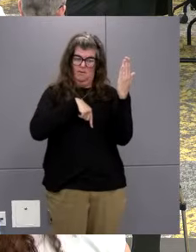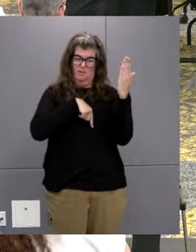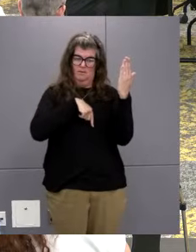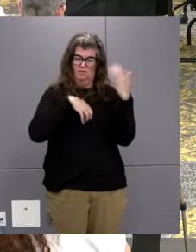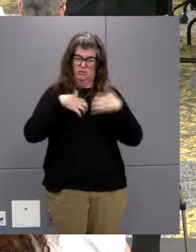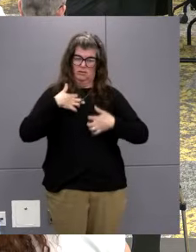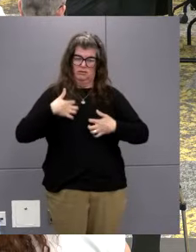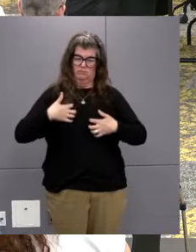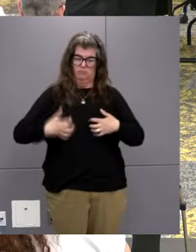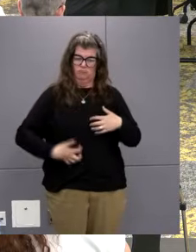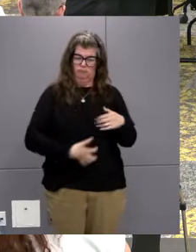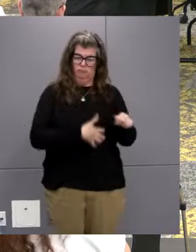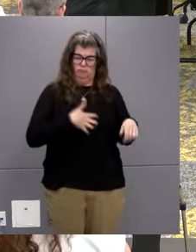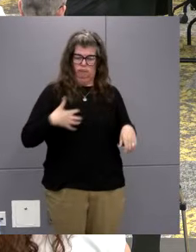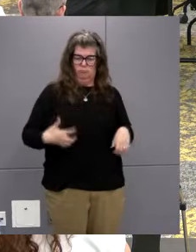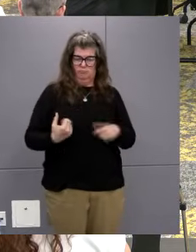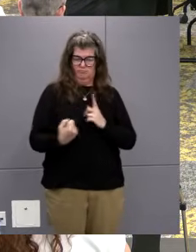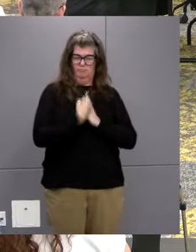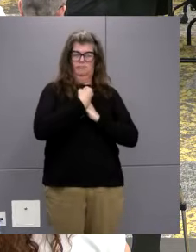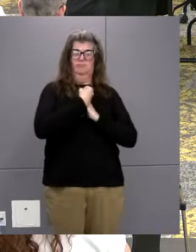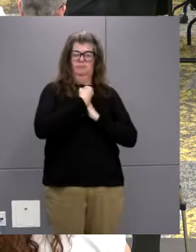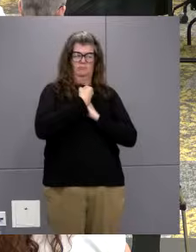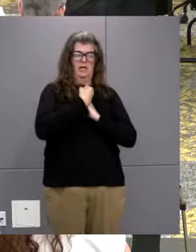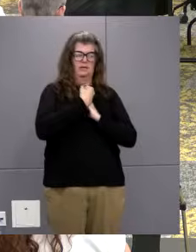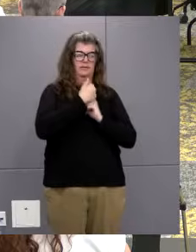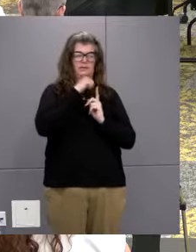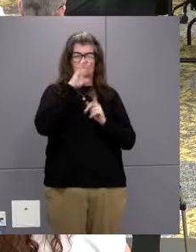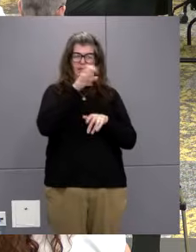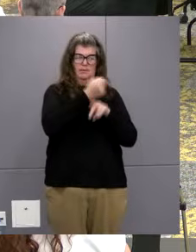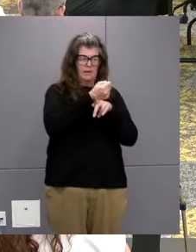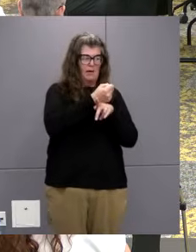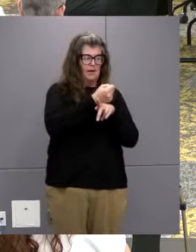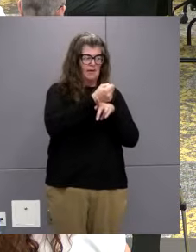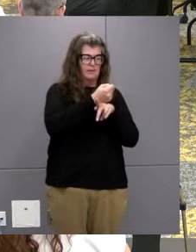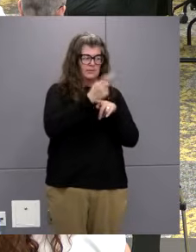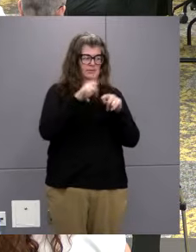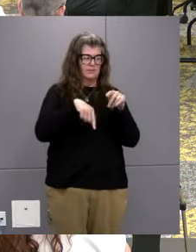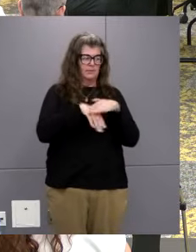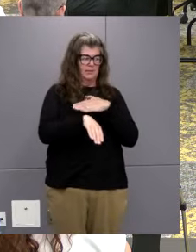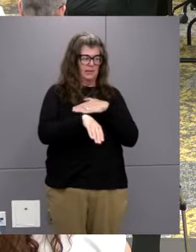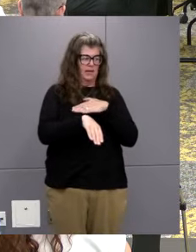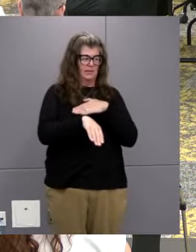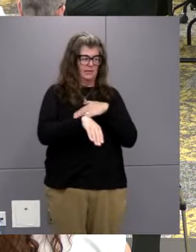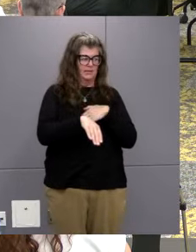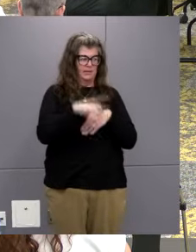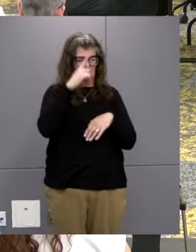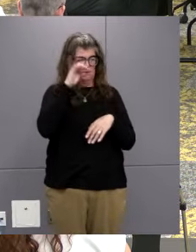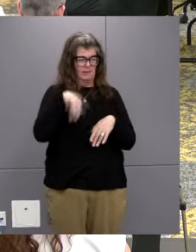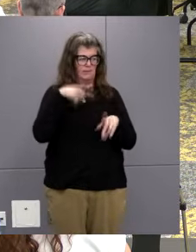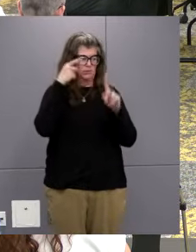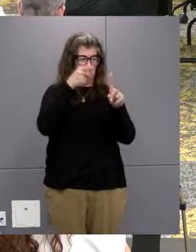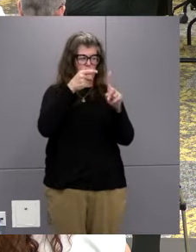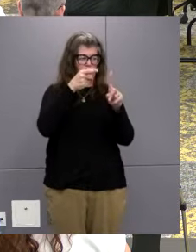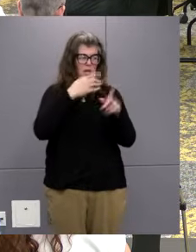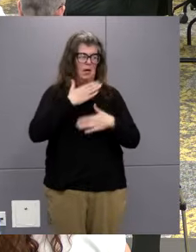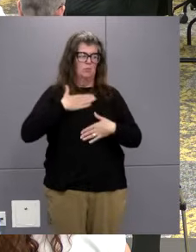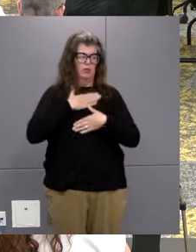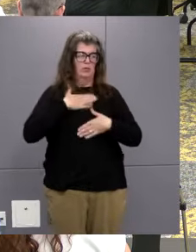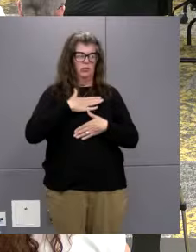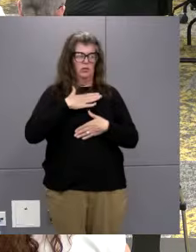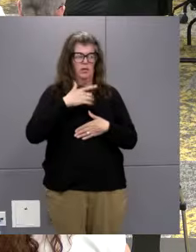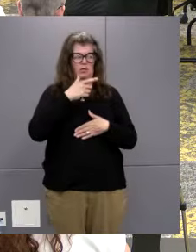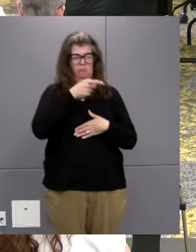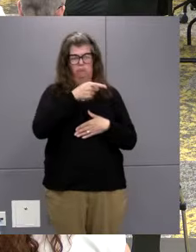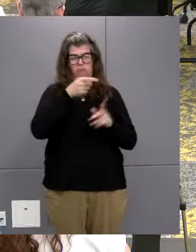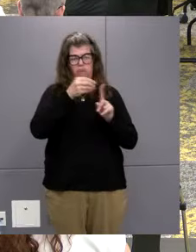think, impacted all of us, right? It's not that we have locks on doors, it's that we couldn't get through those doors, right? So I think that's what it is. So I appreciate your opportunity to explain,